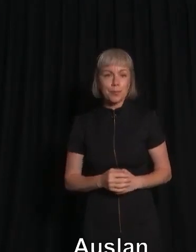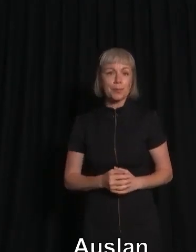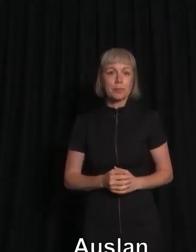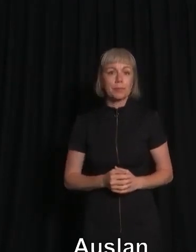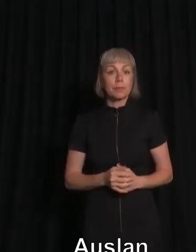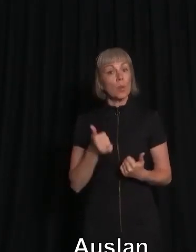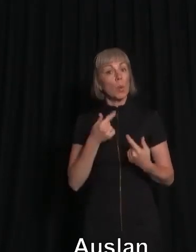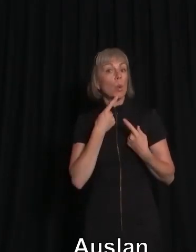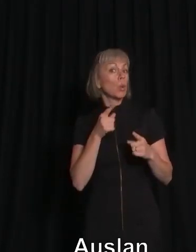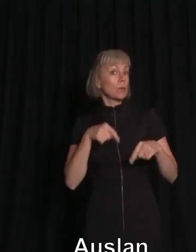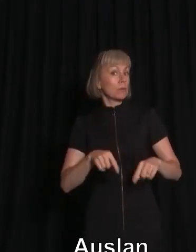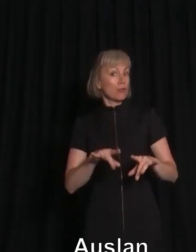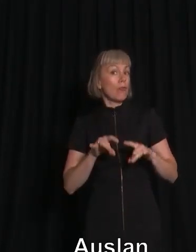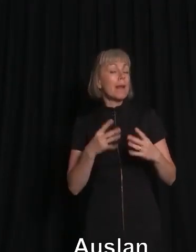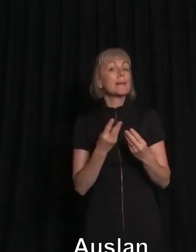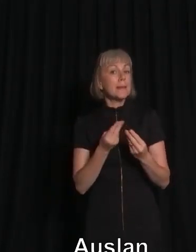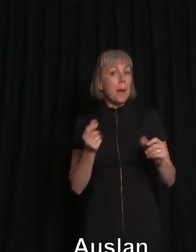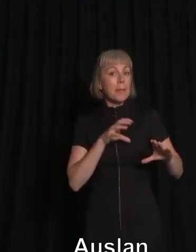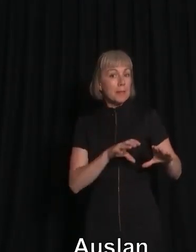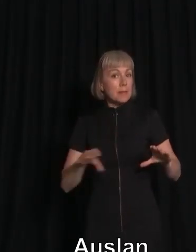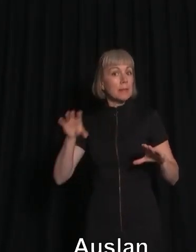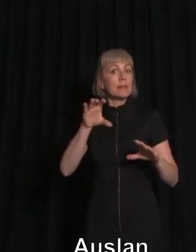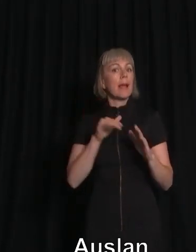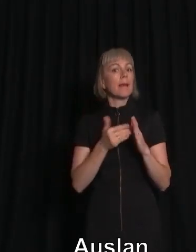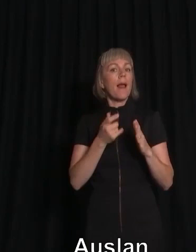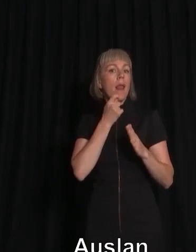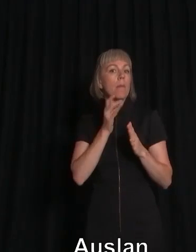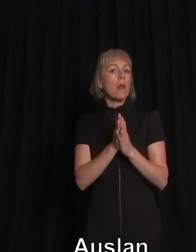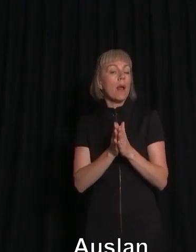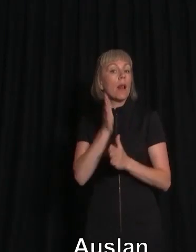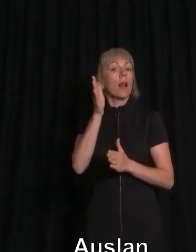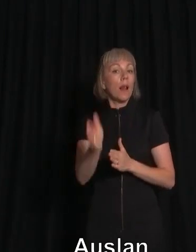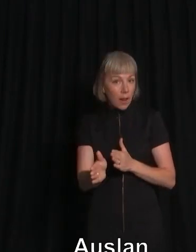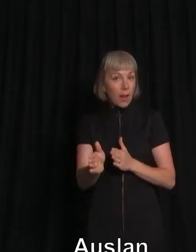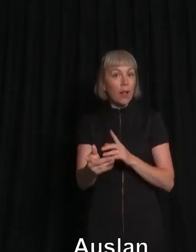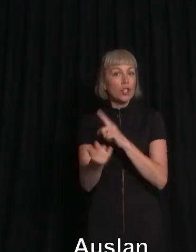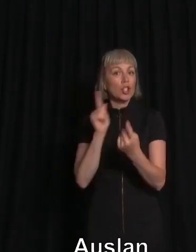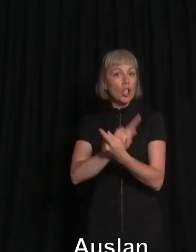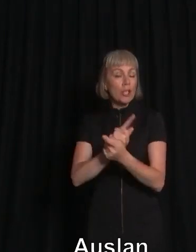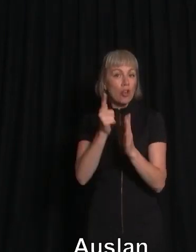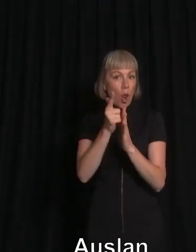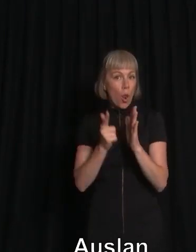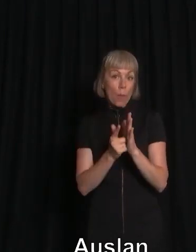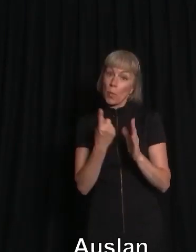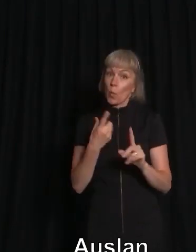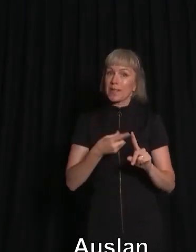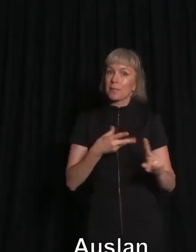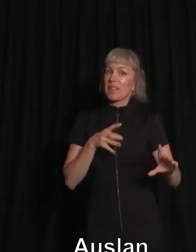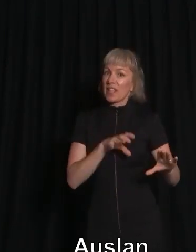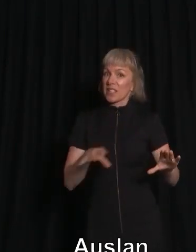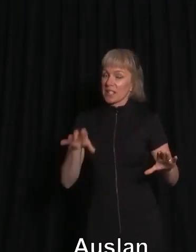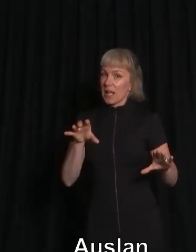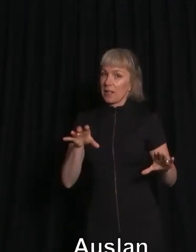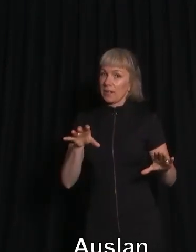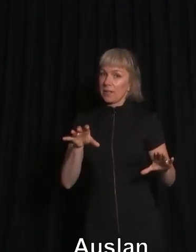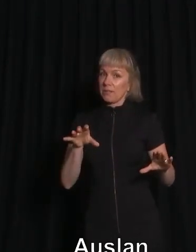in Australia we do have some jurisdictions that have moved forward and changed their laws, but one particular state, not to single out